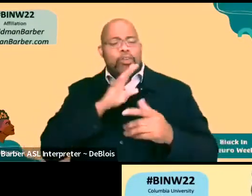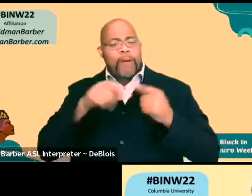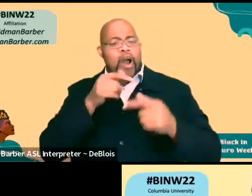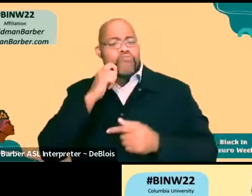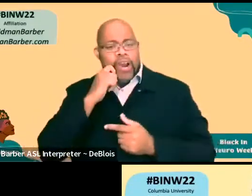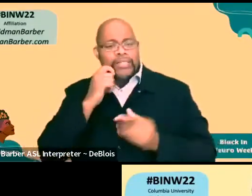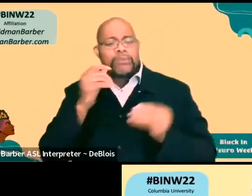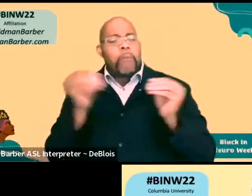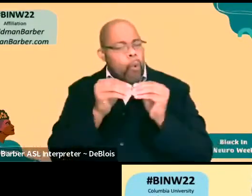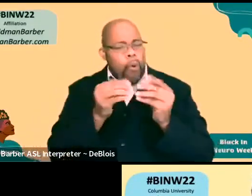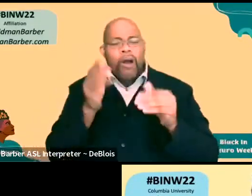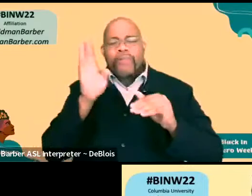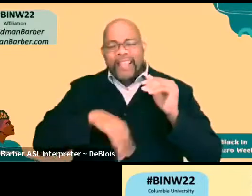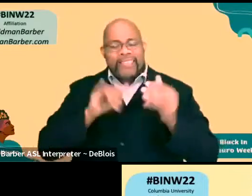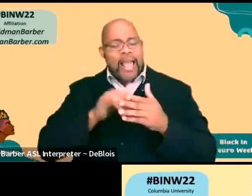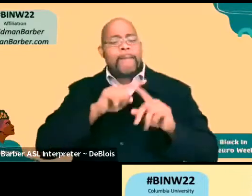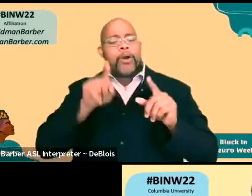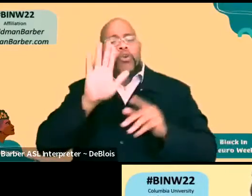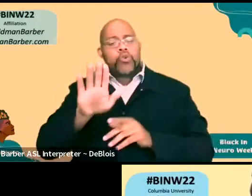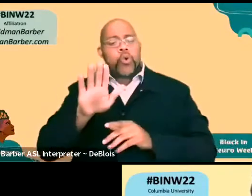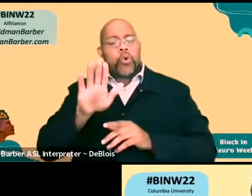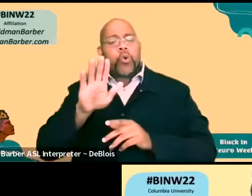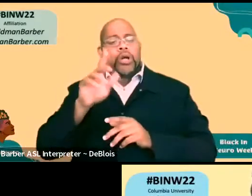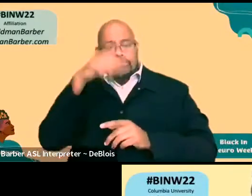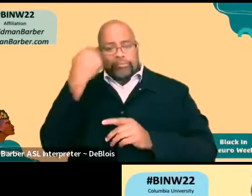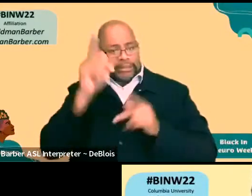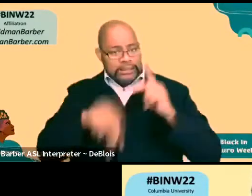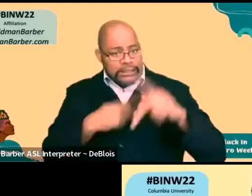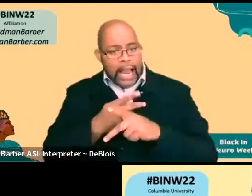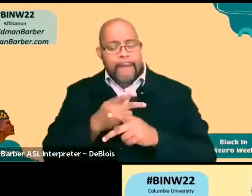to do with your phenotype. It has